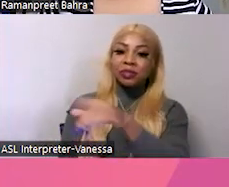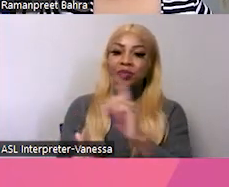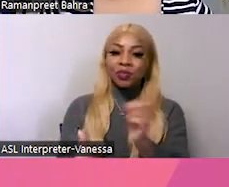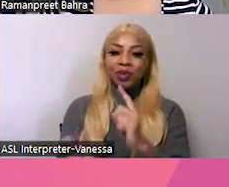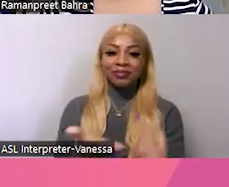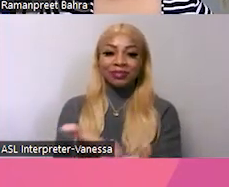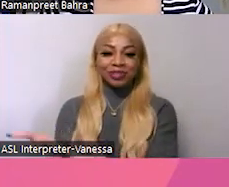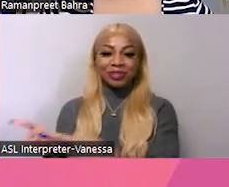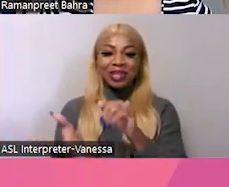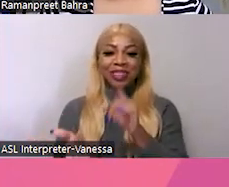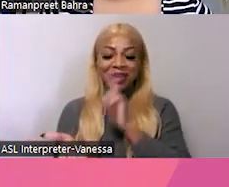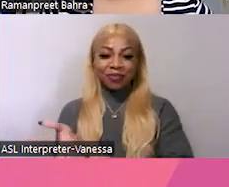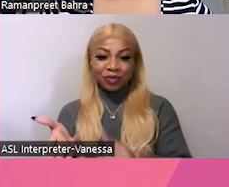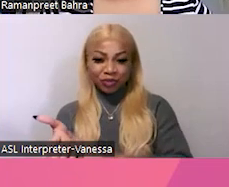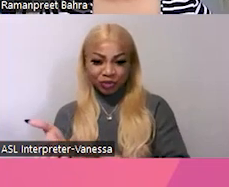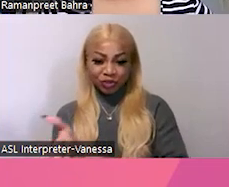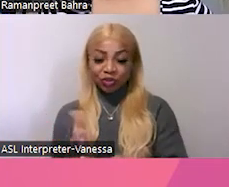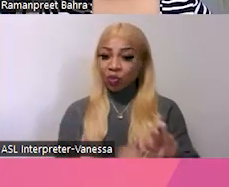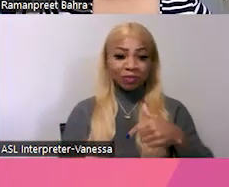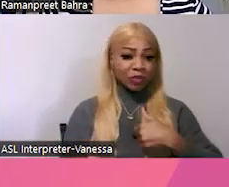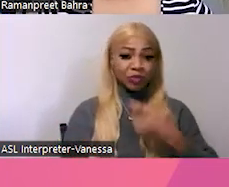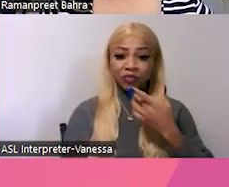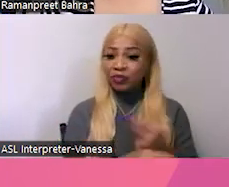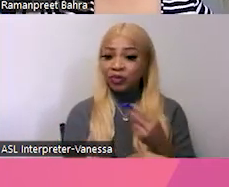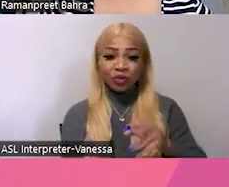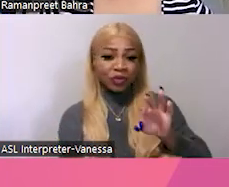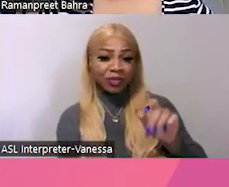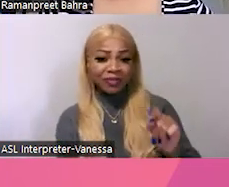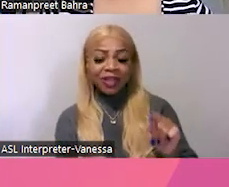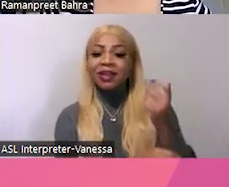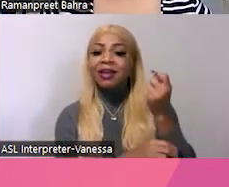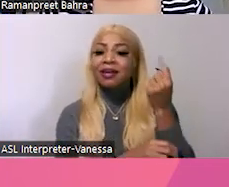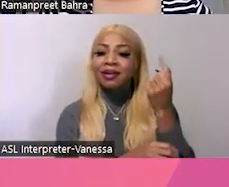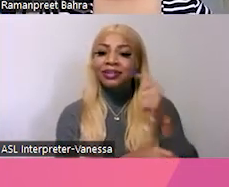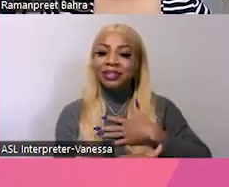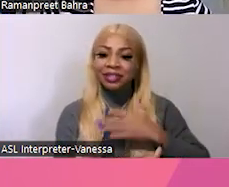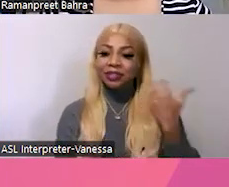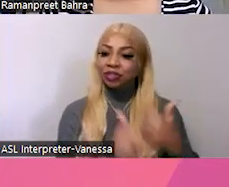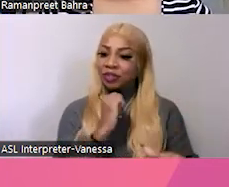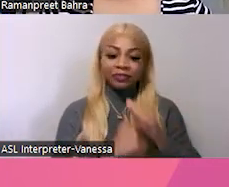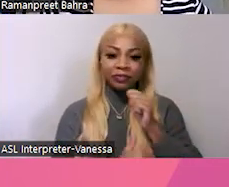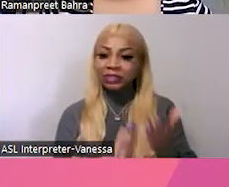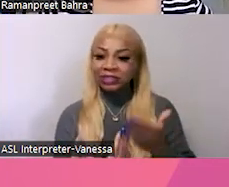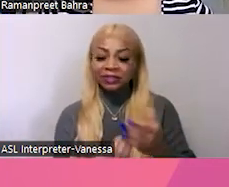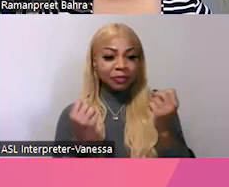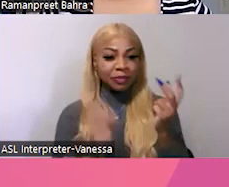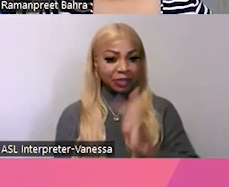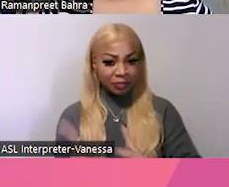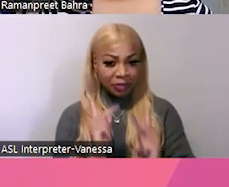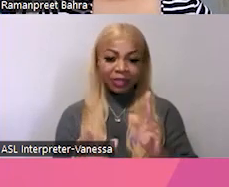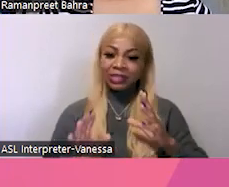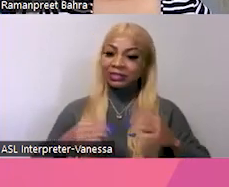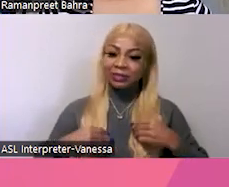I use the term fat. Understandably, it's a difficult term for many folks. I certainly wouldn't call